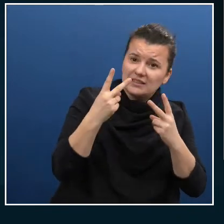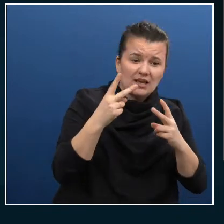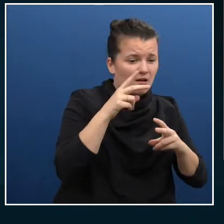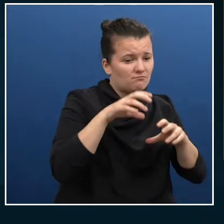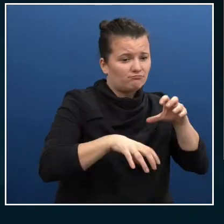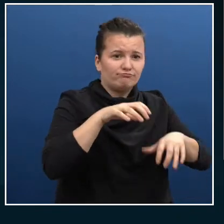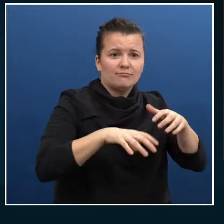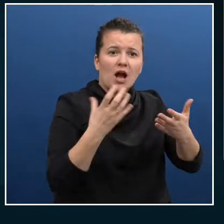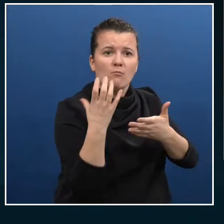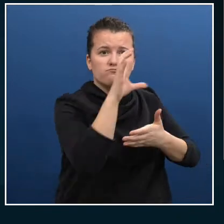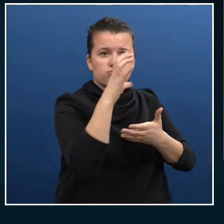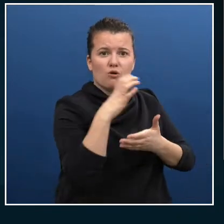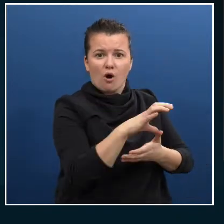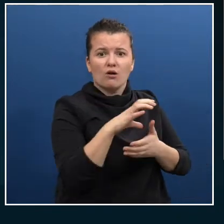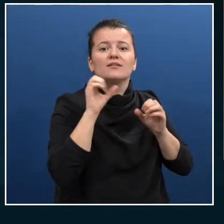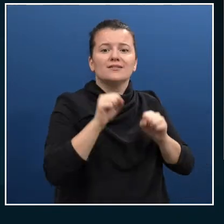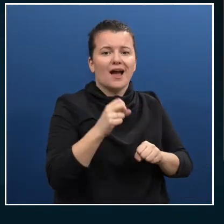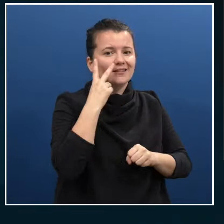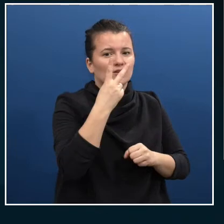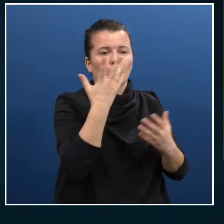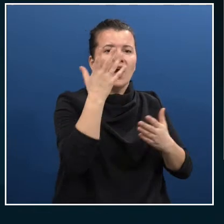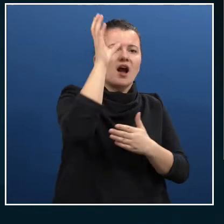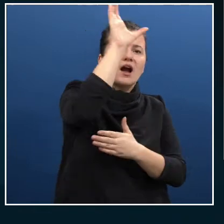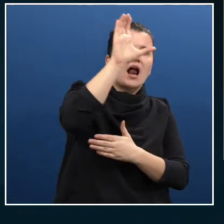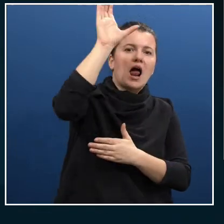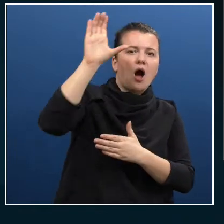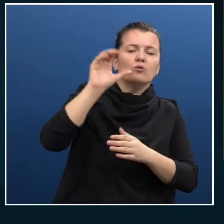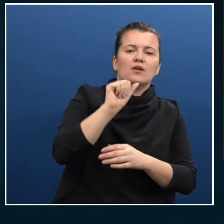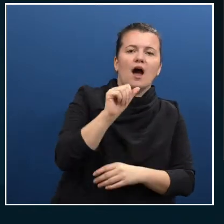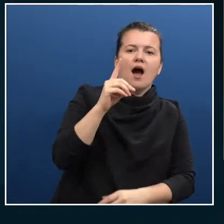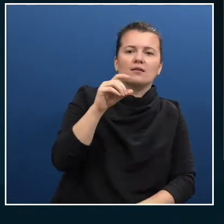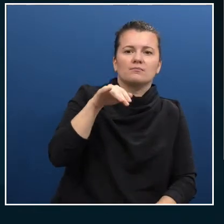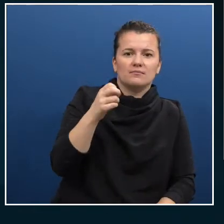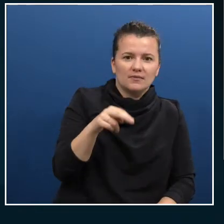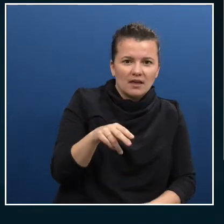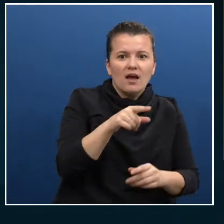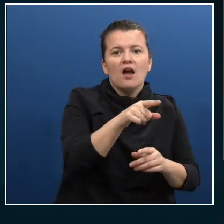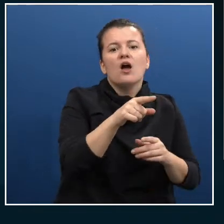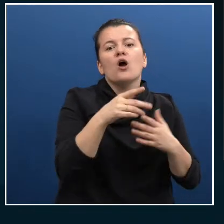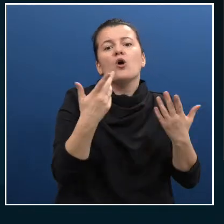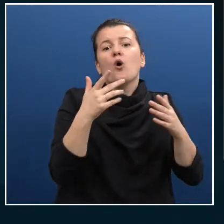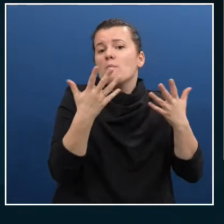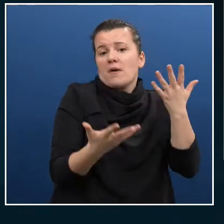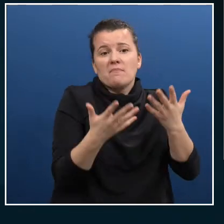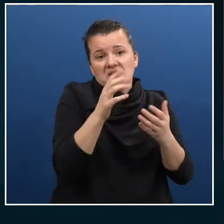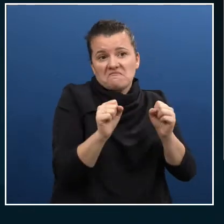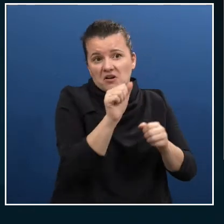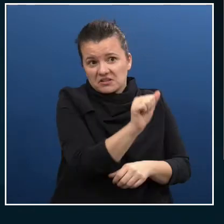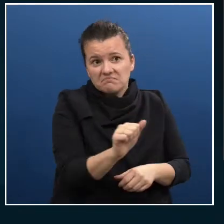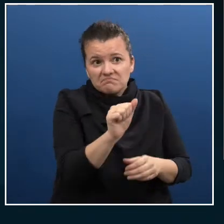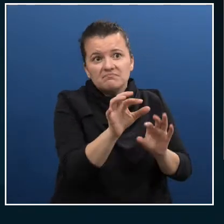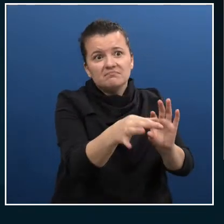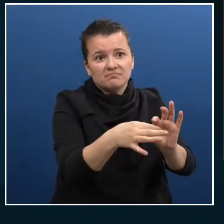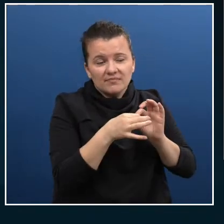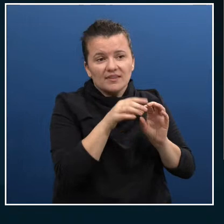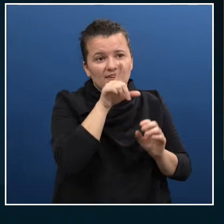Admin EU. You can reach me at Twitter, LinkedIn, and Instagram.